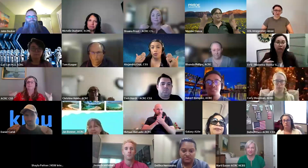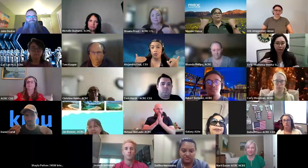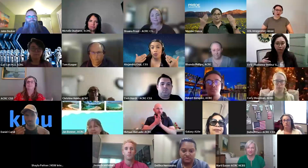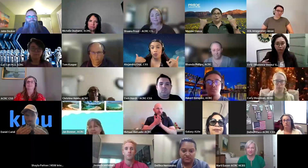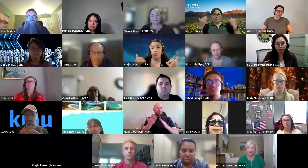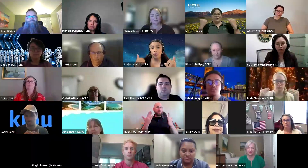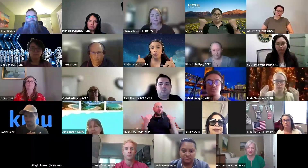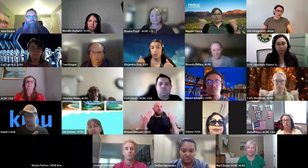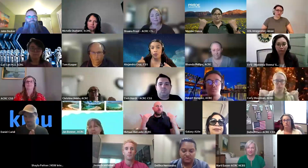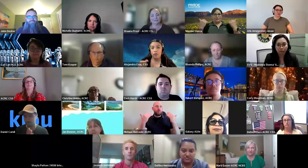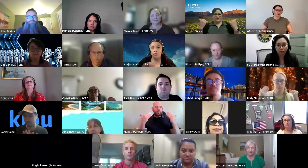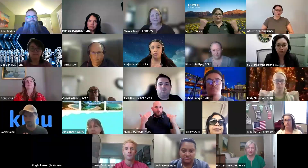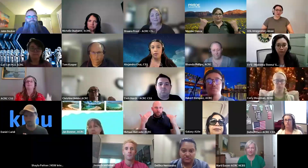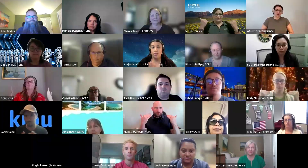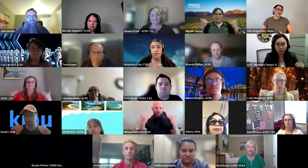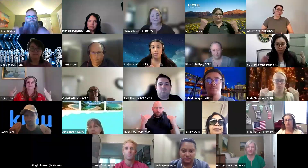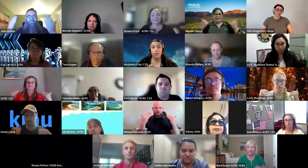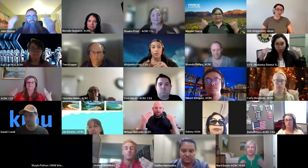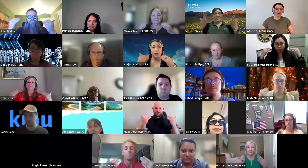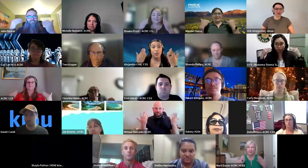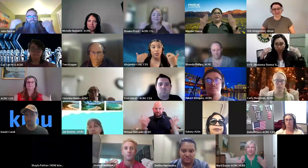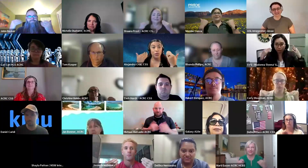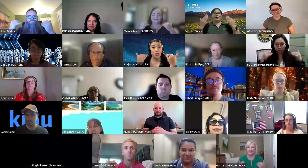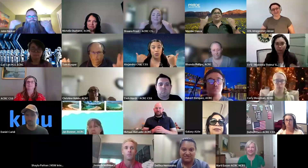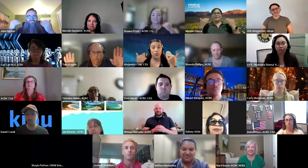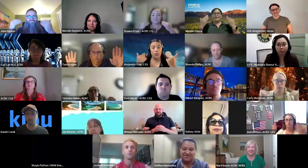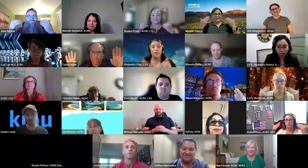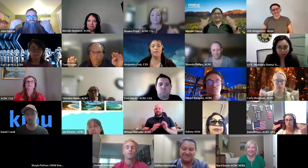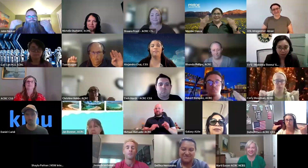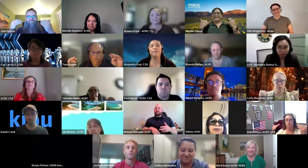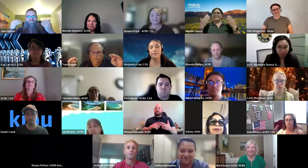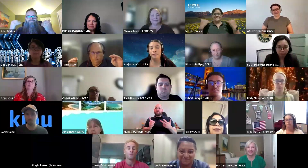Yep, so it's hot right now, but soon it will become cool.